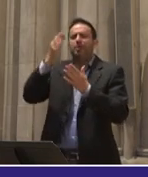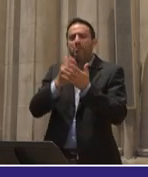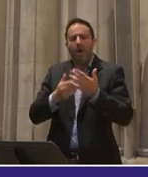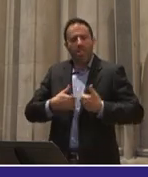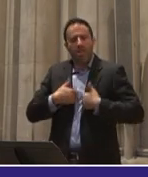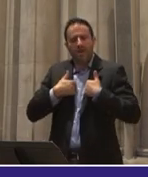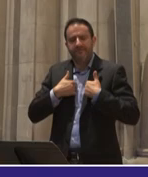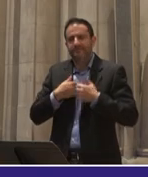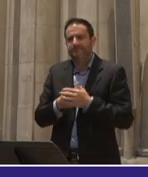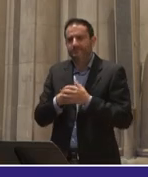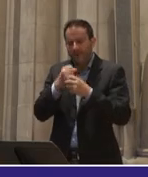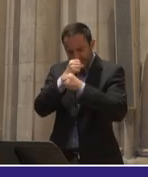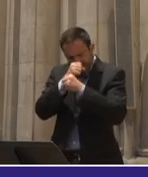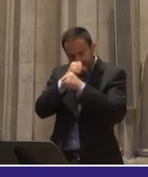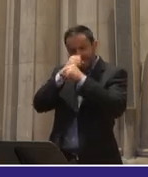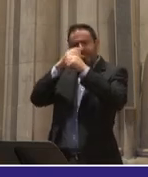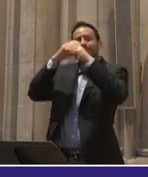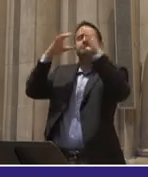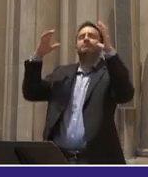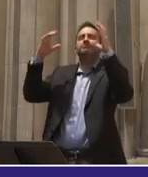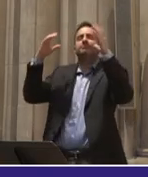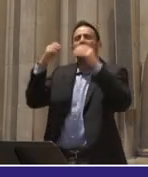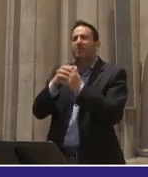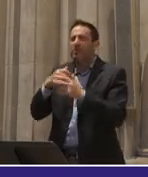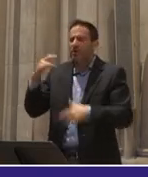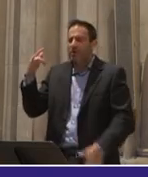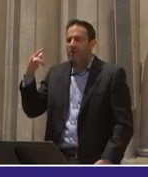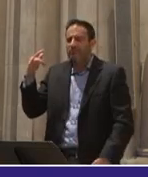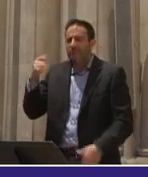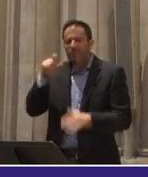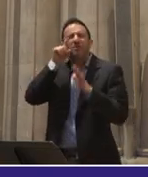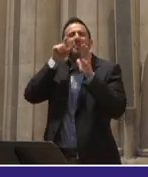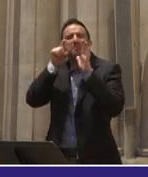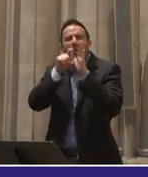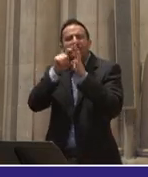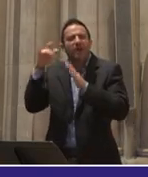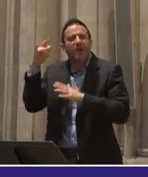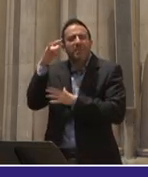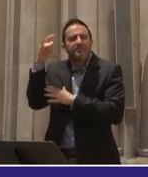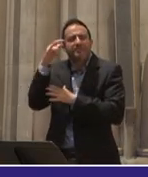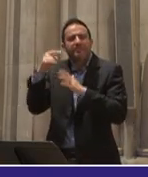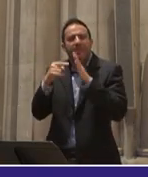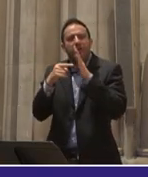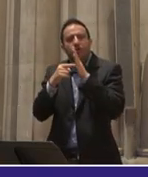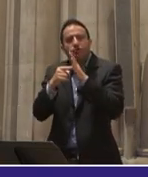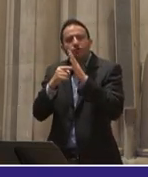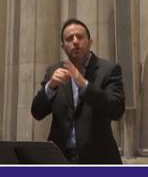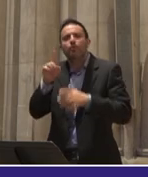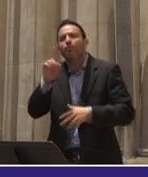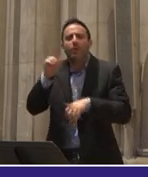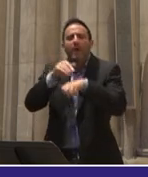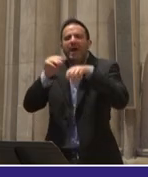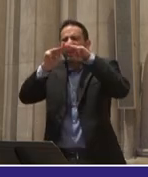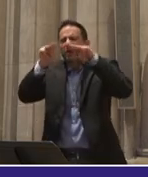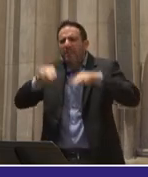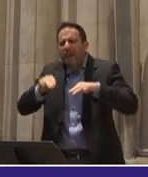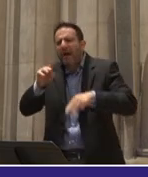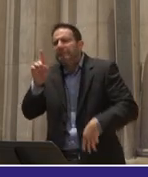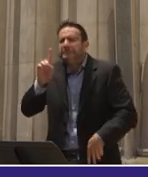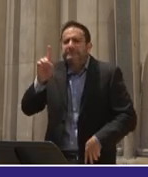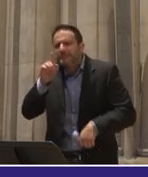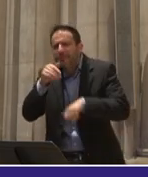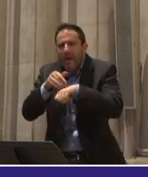that image that shows up when you're on an airplane, you know, that tells you where you are in relation to your destination. And imagine that